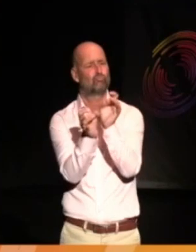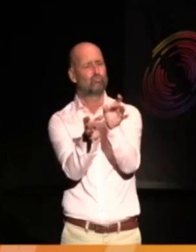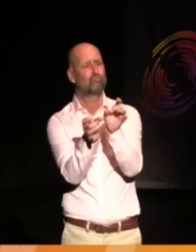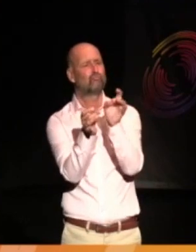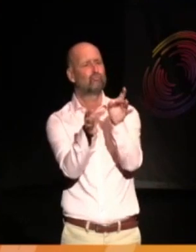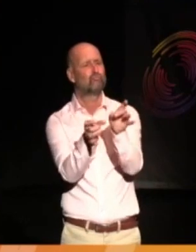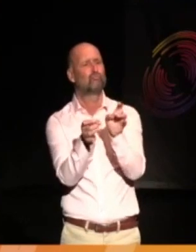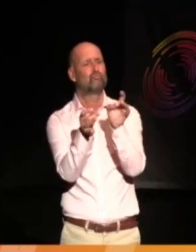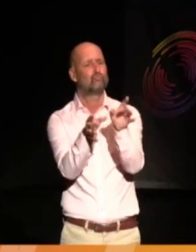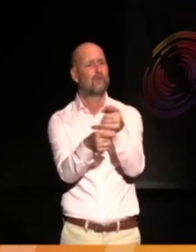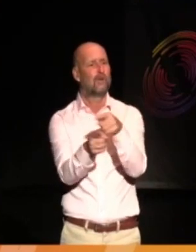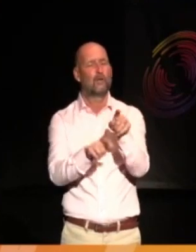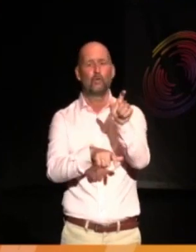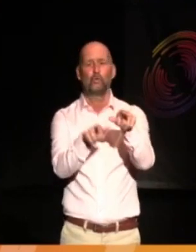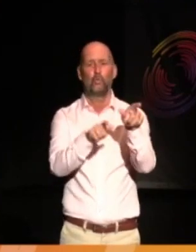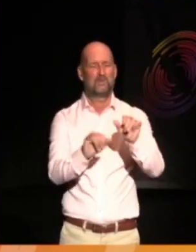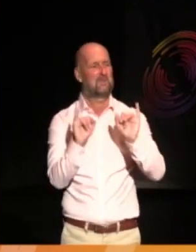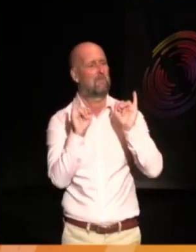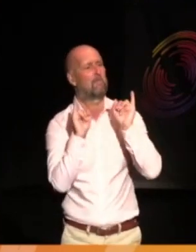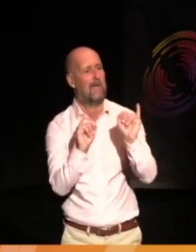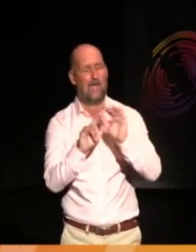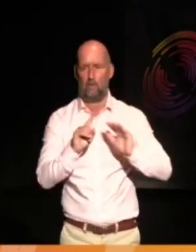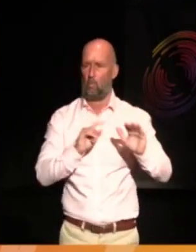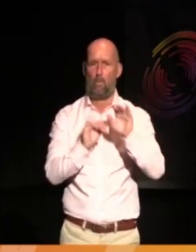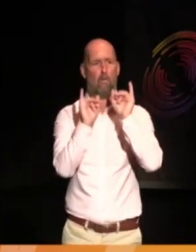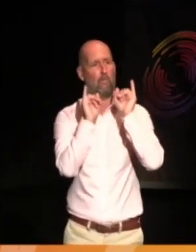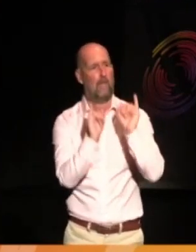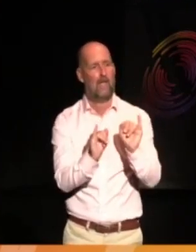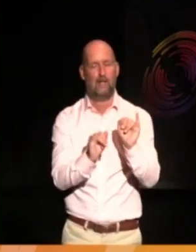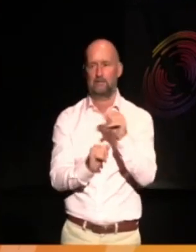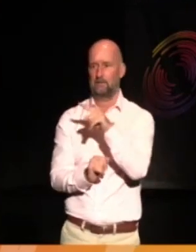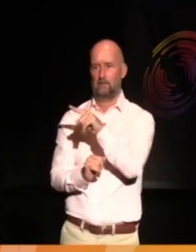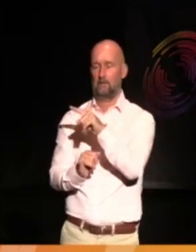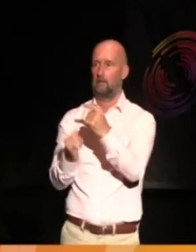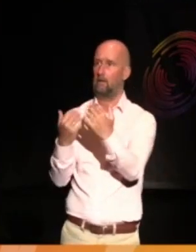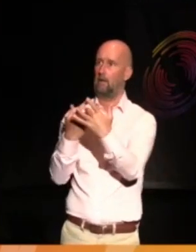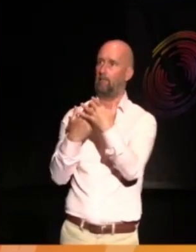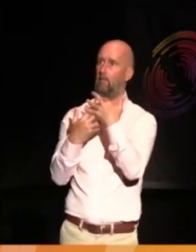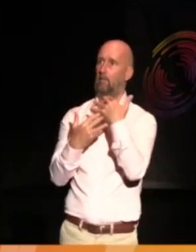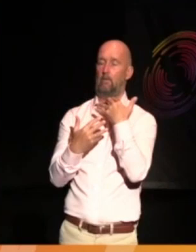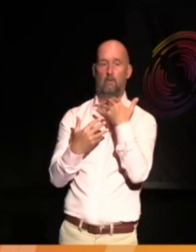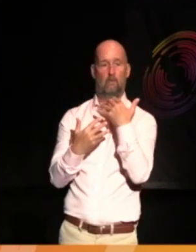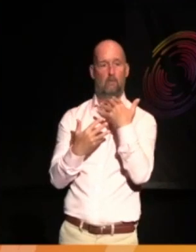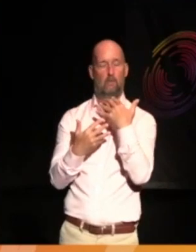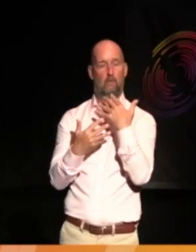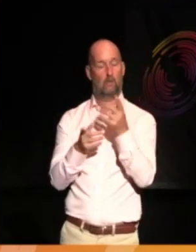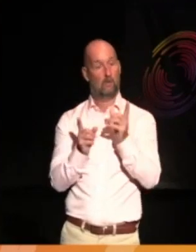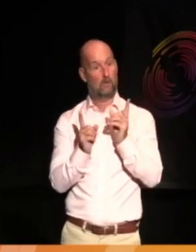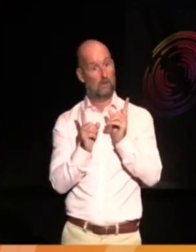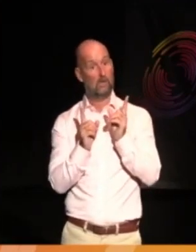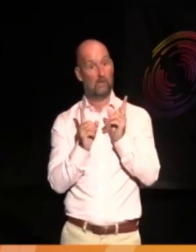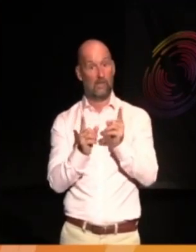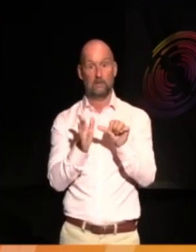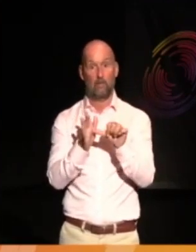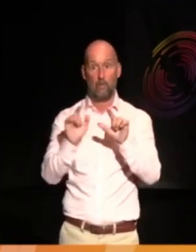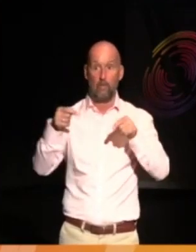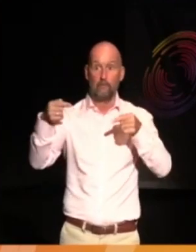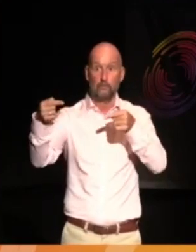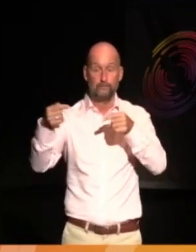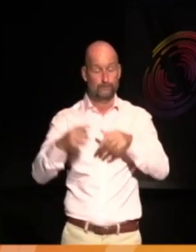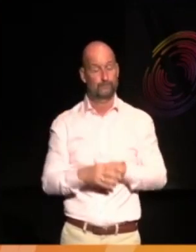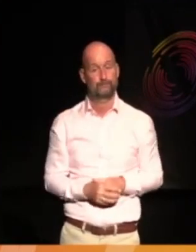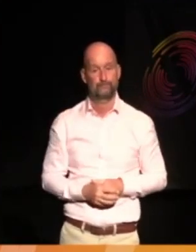to the notion that human beings are bad. Yes. And, you know, that's what we're up against. Yeah. I